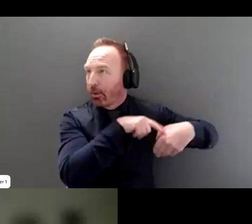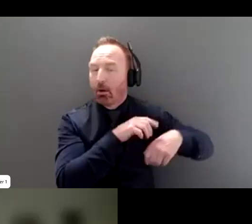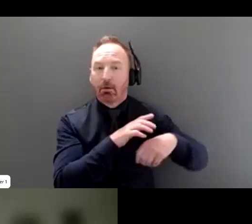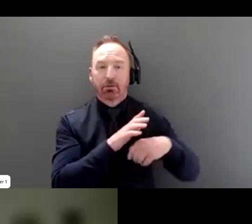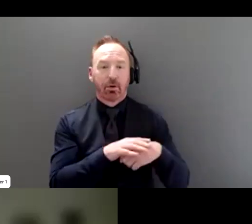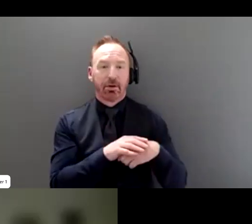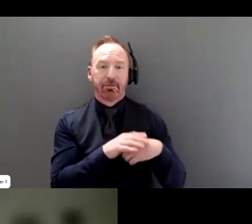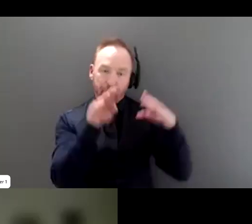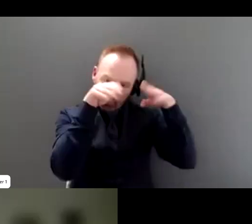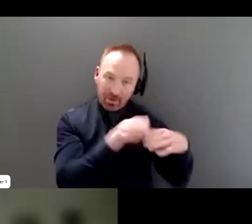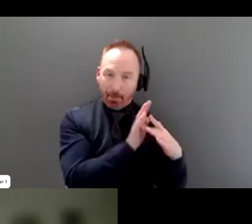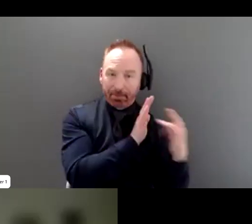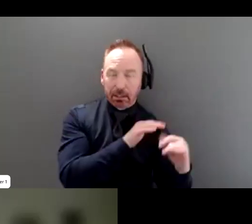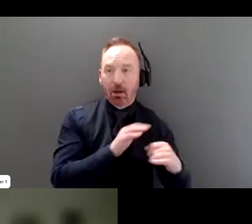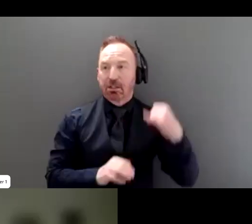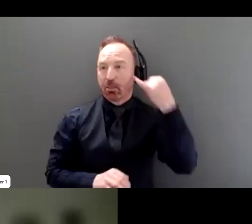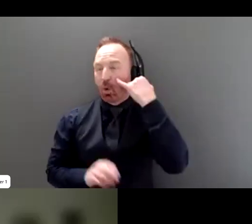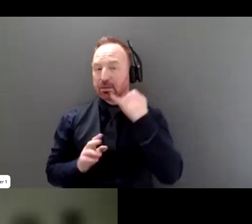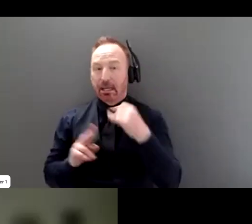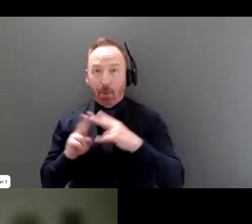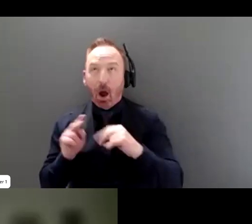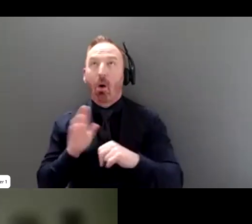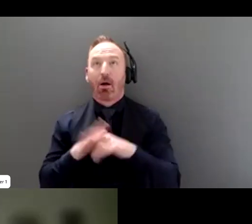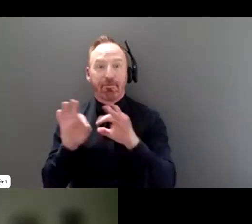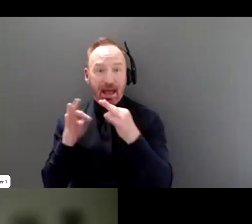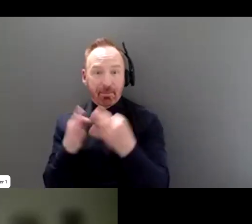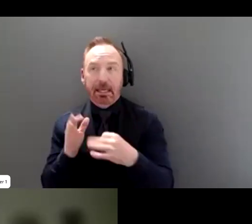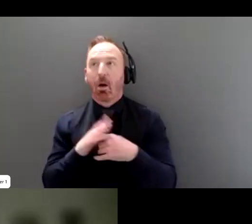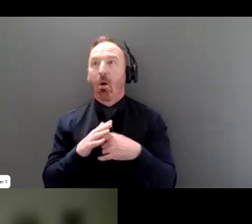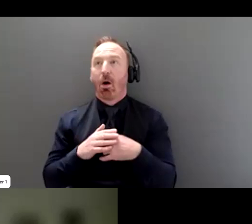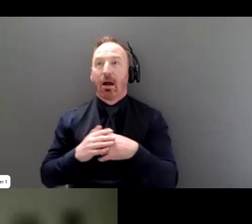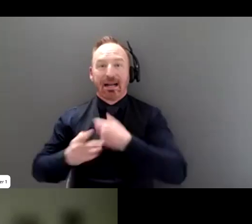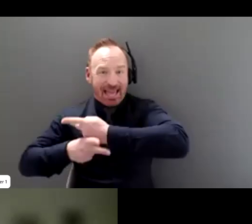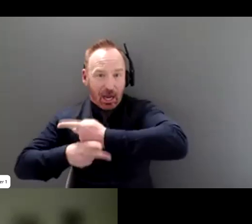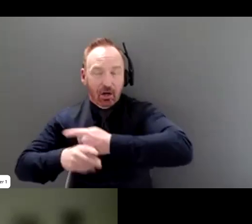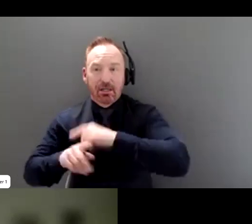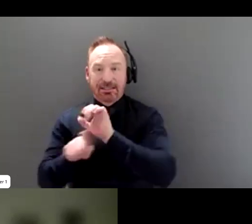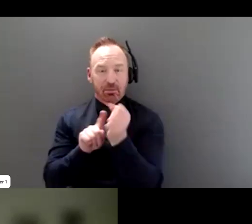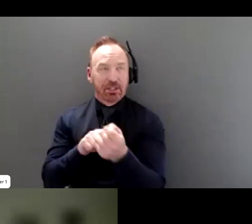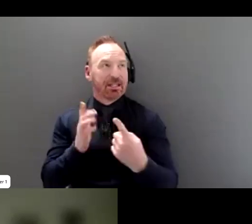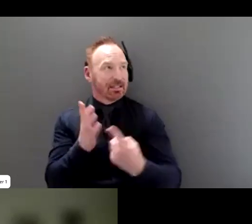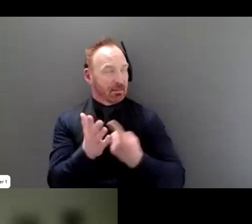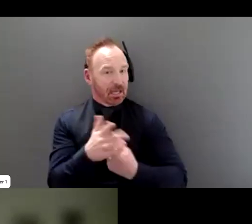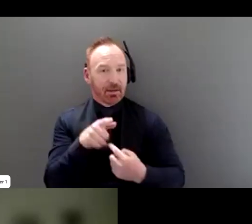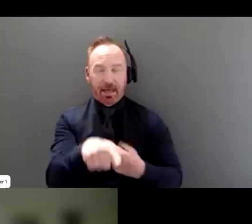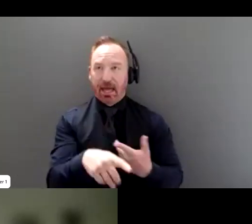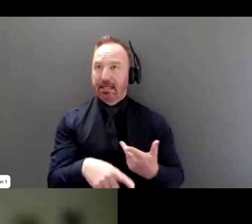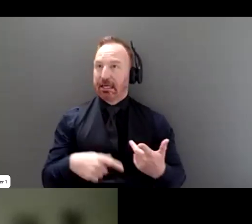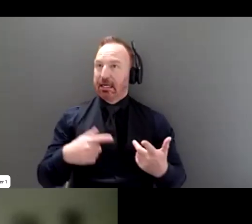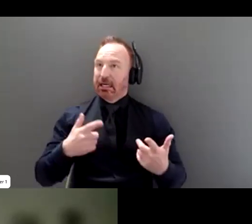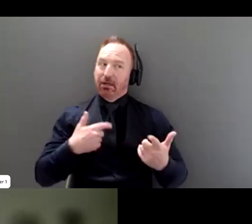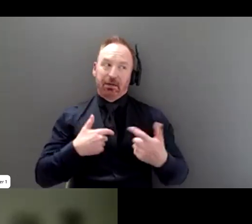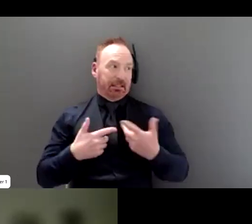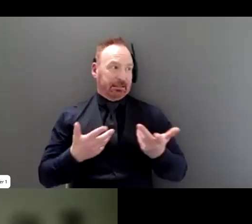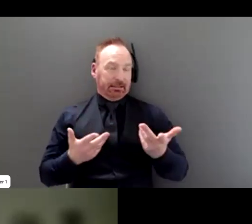situation or family or caregiving situation, it's even harder to be seen, to be heard, and to access resources if